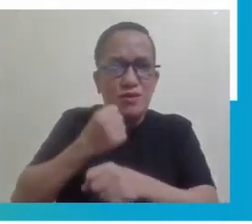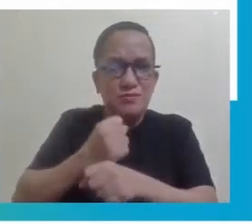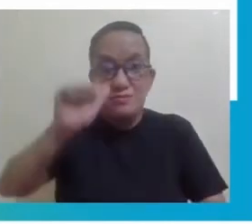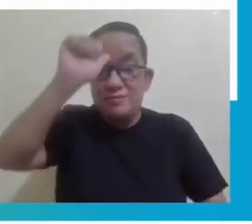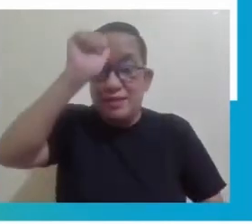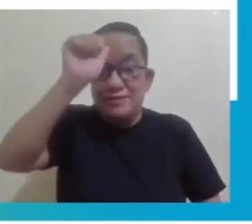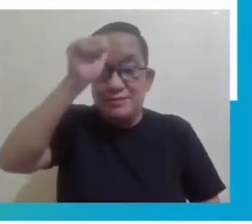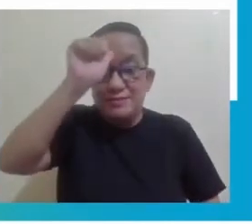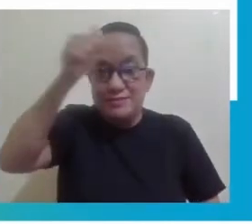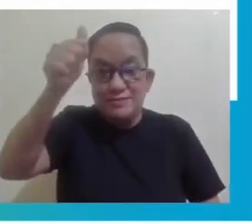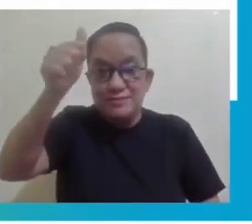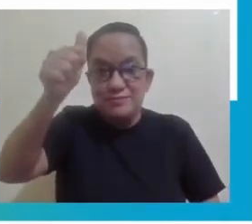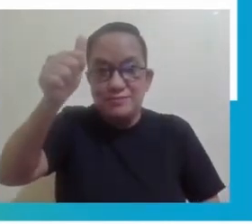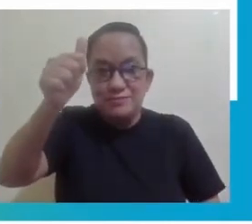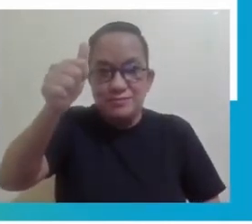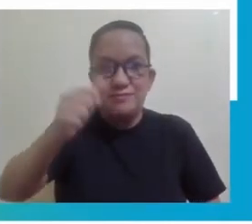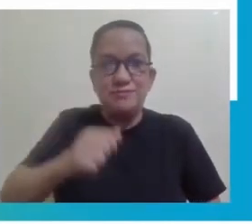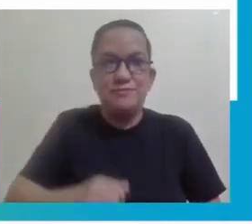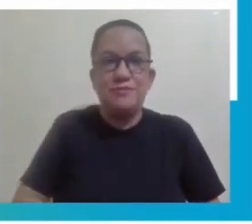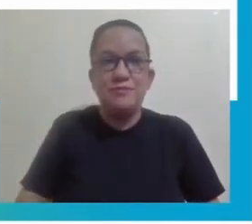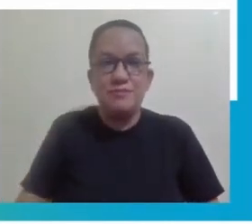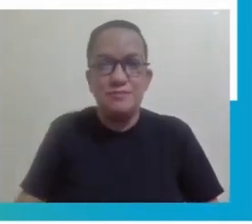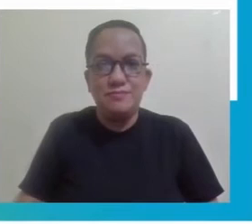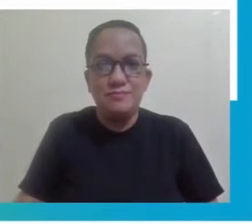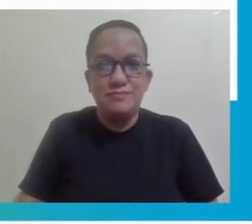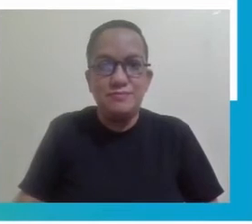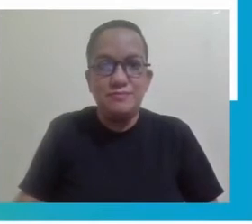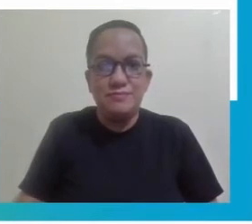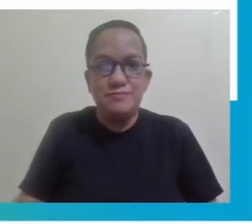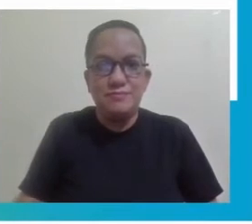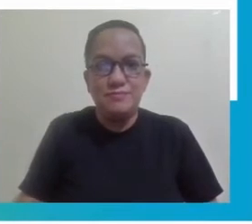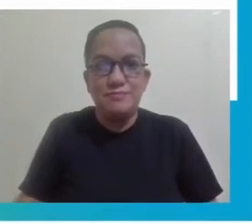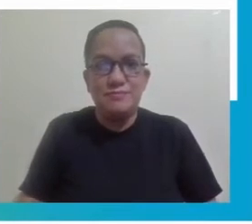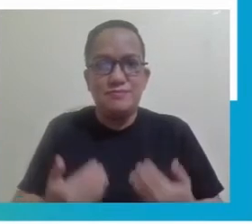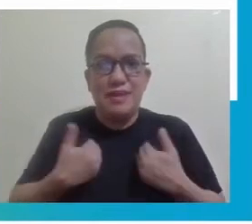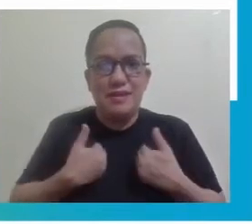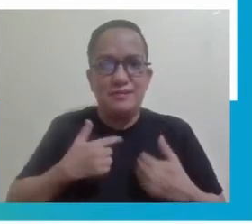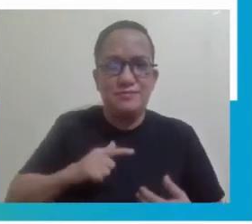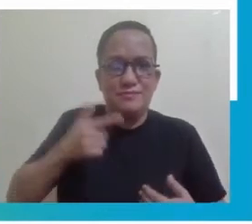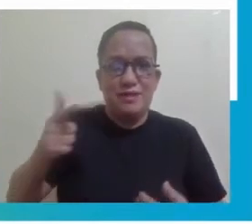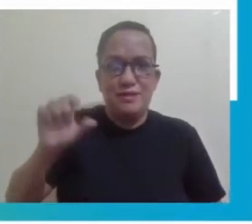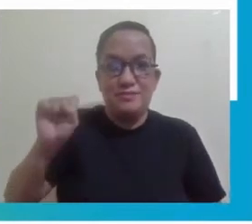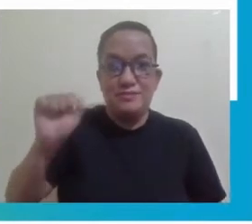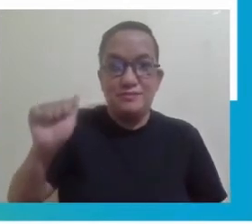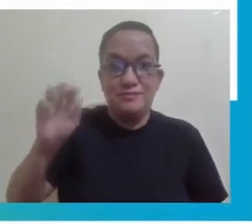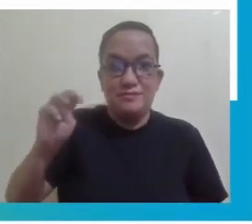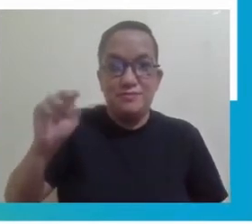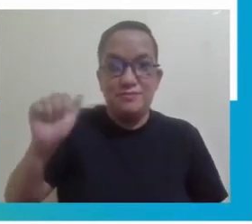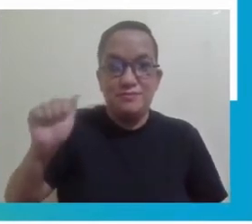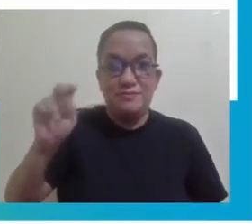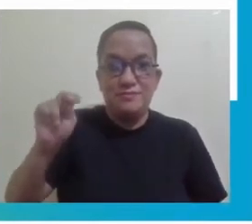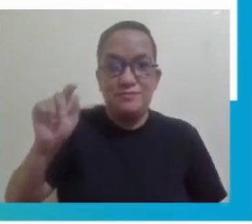So I would now like to call upon Hemantha from the NGO Forum to introduce your organization